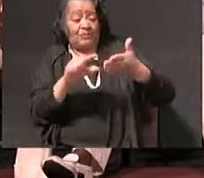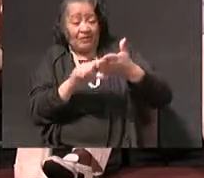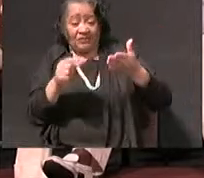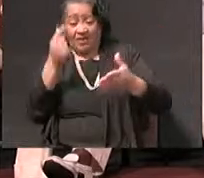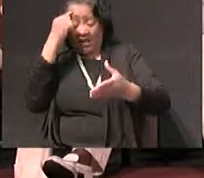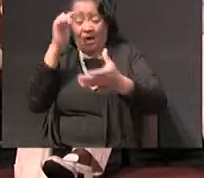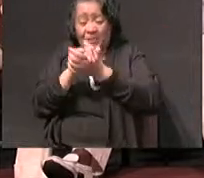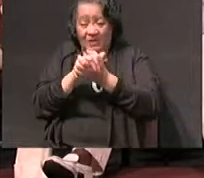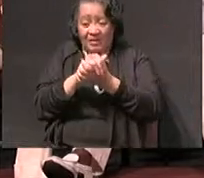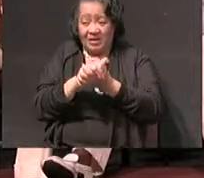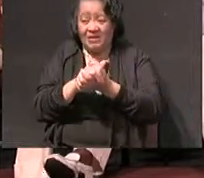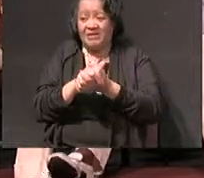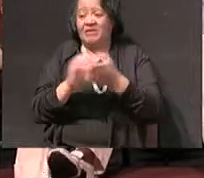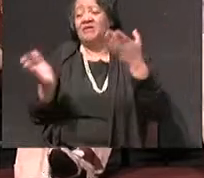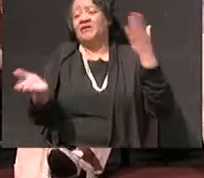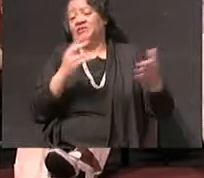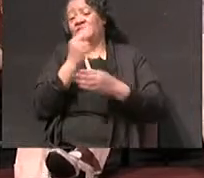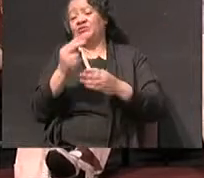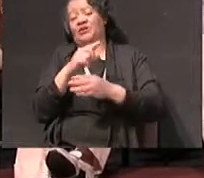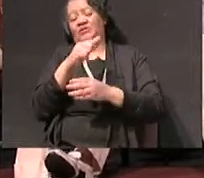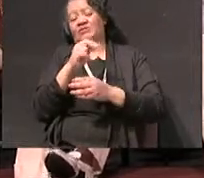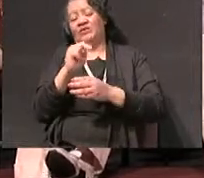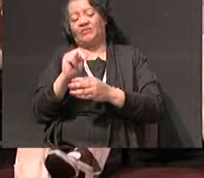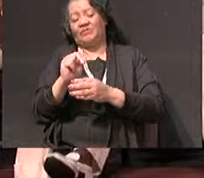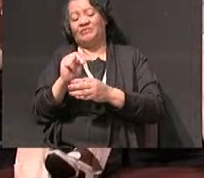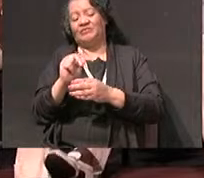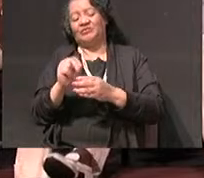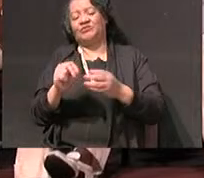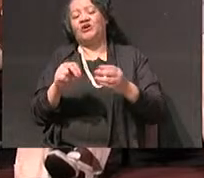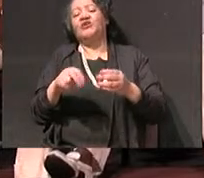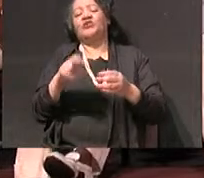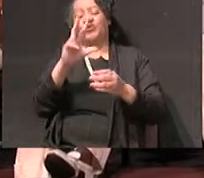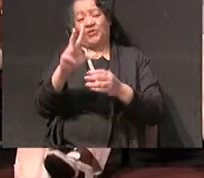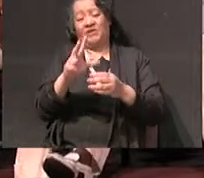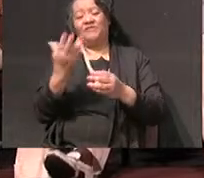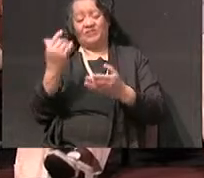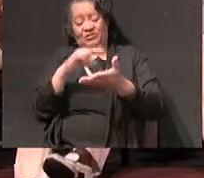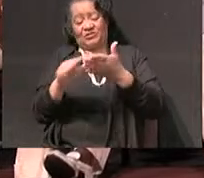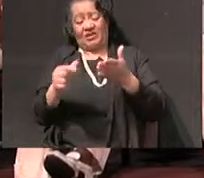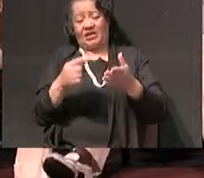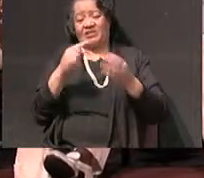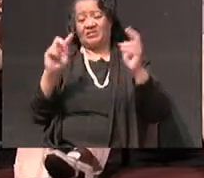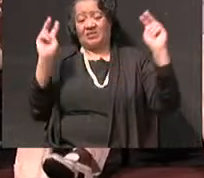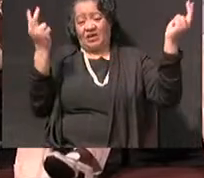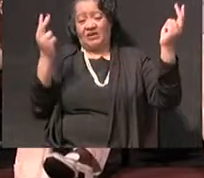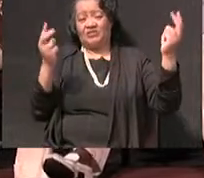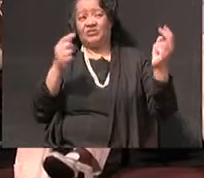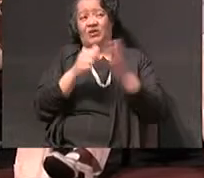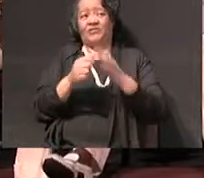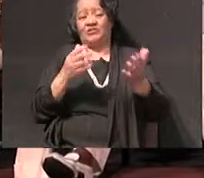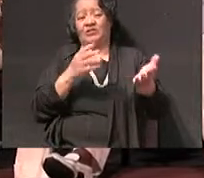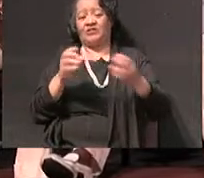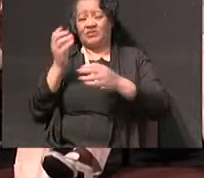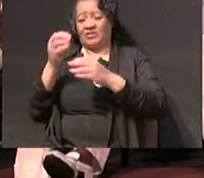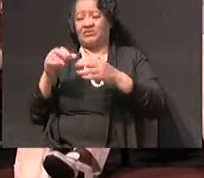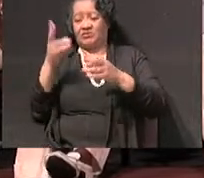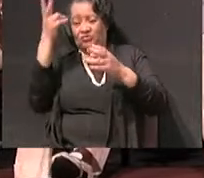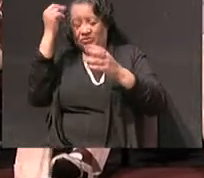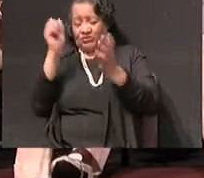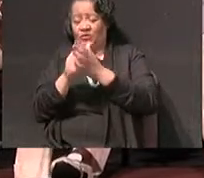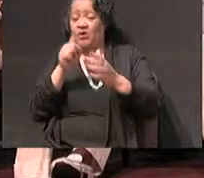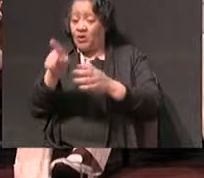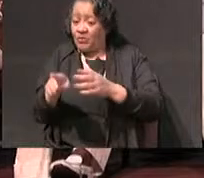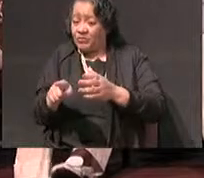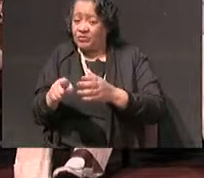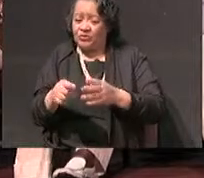I believe he may have used Genesis 3:15. Where it says to the serpent, God says that